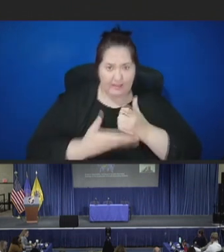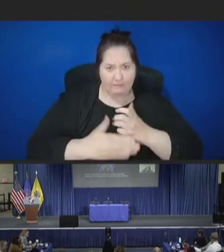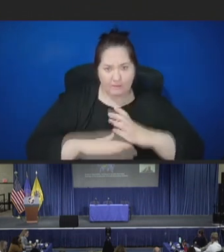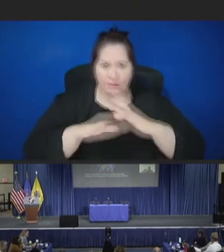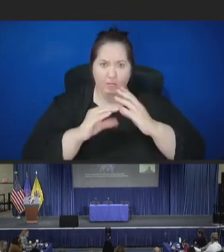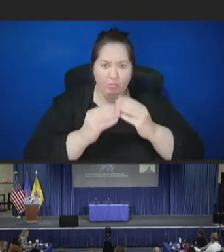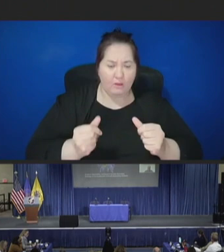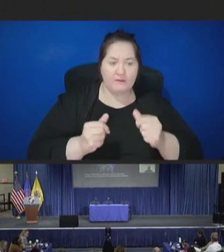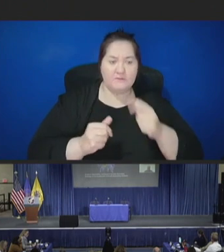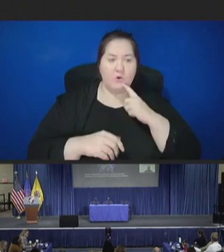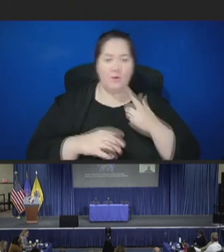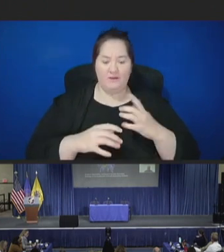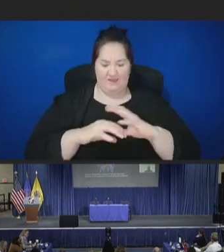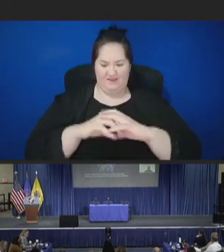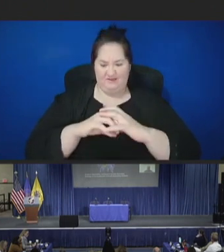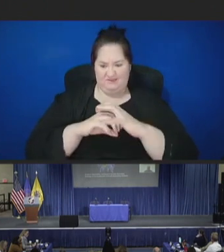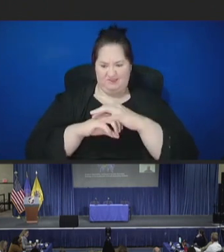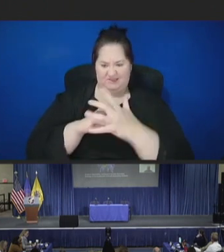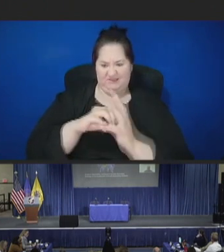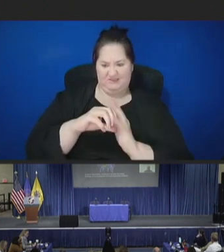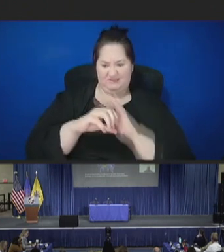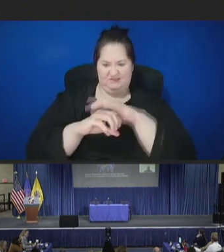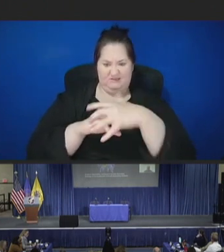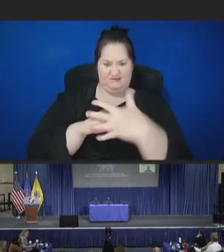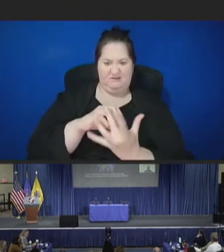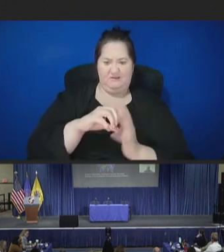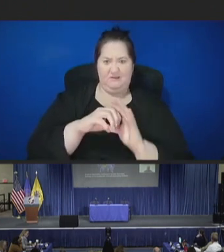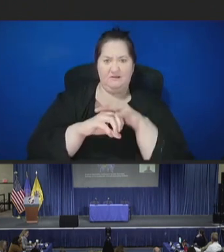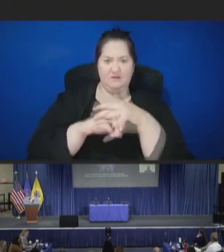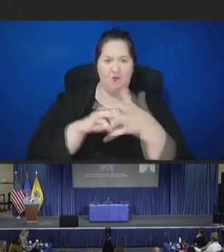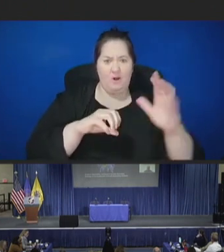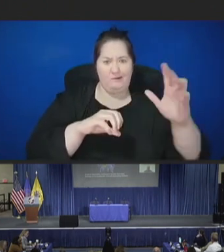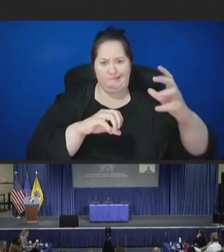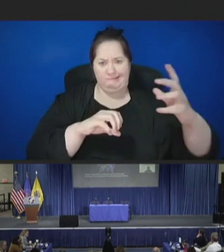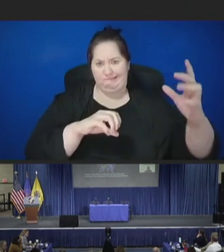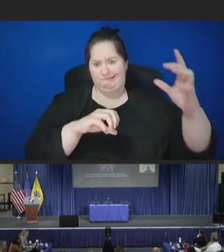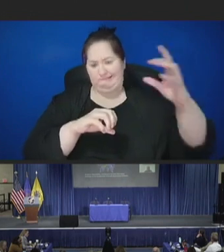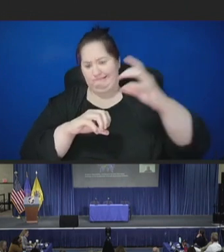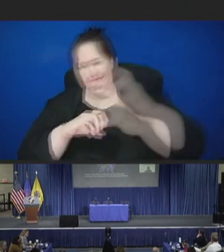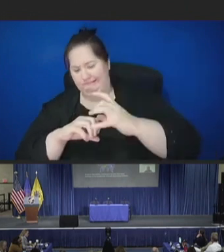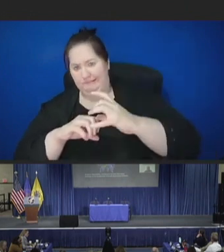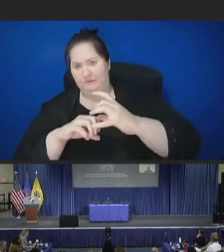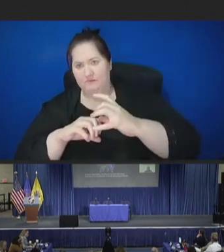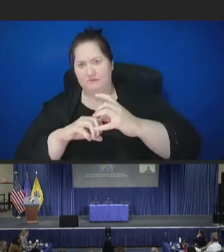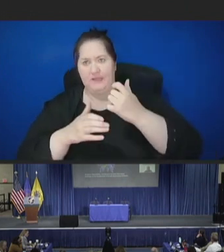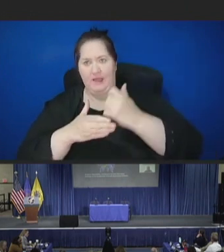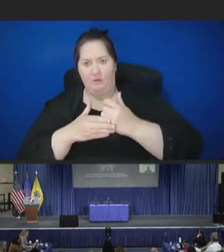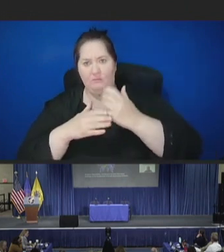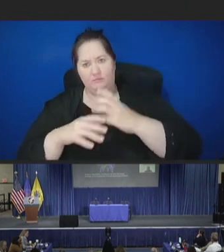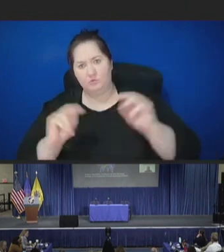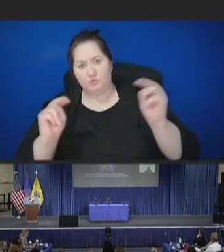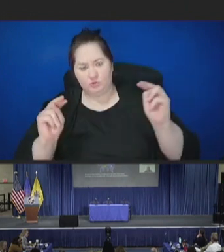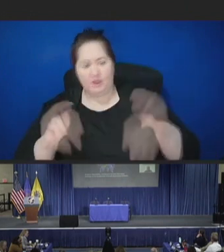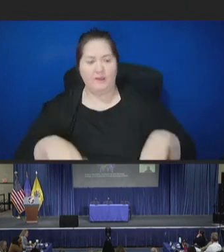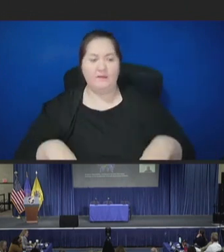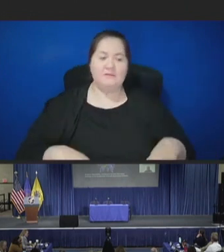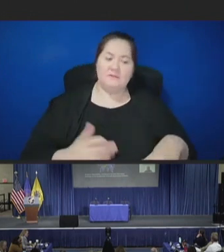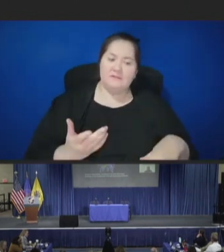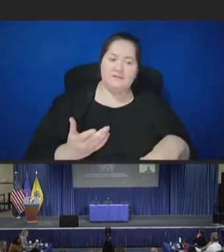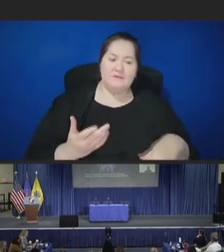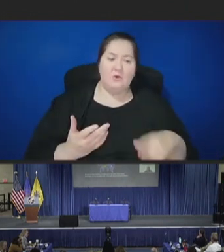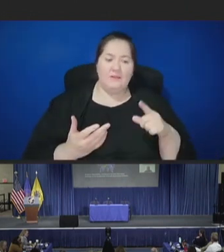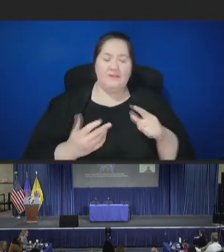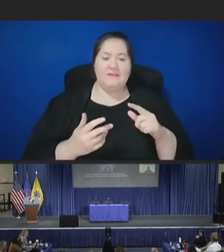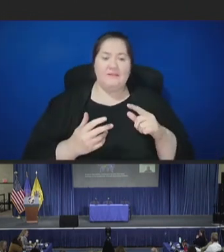to land on the HIV envelope to be a broadly neutralizing antibody. So the structure, glycosylation, and sequence variation pose